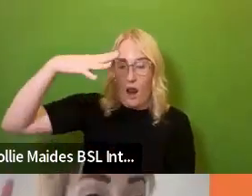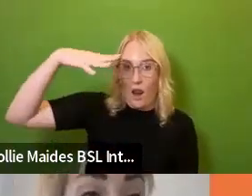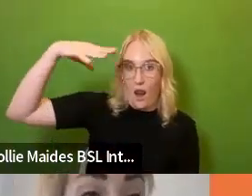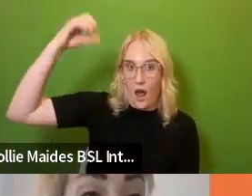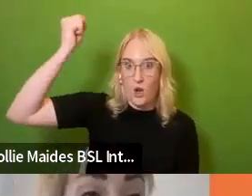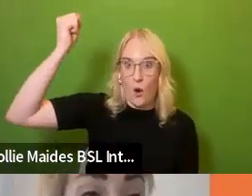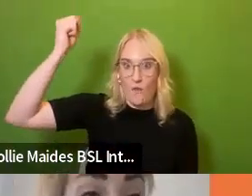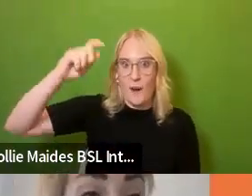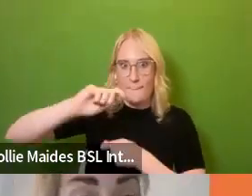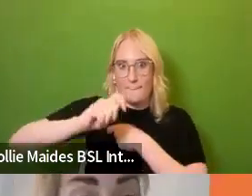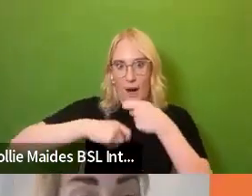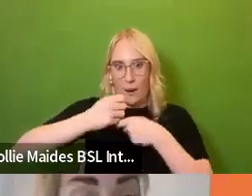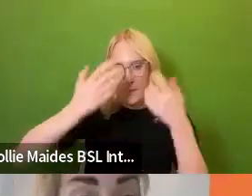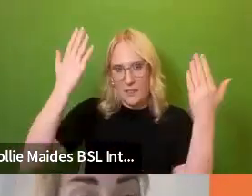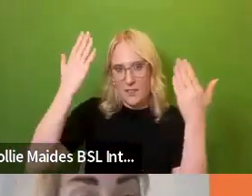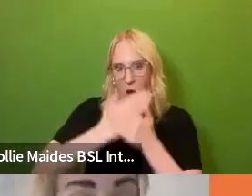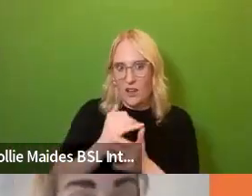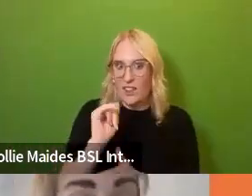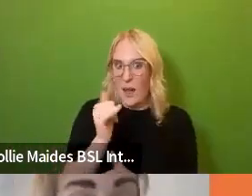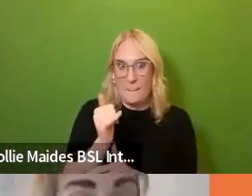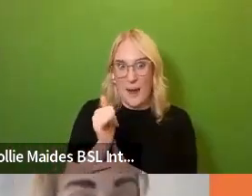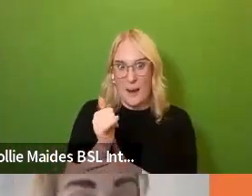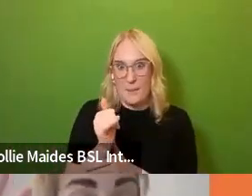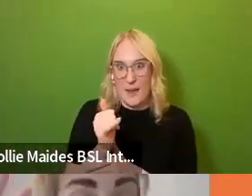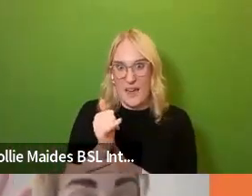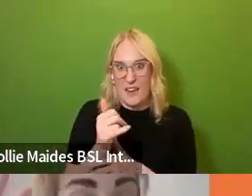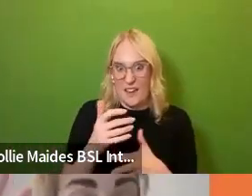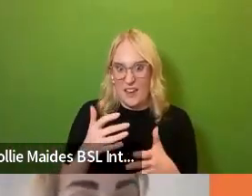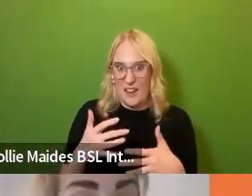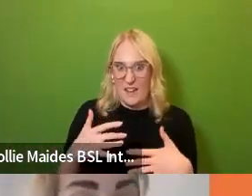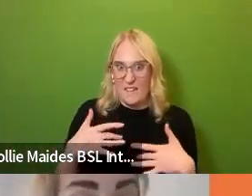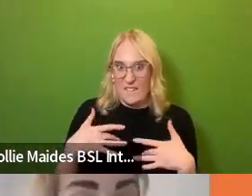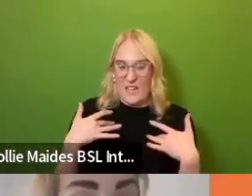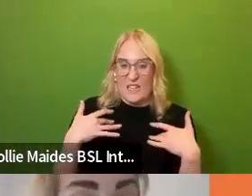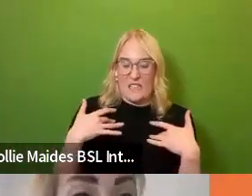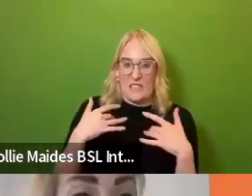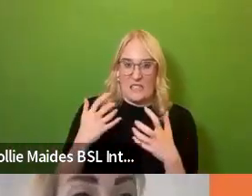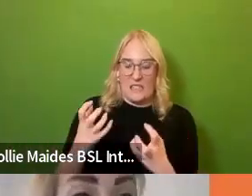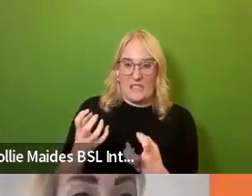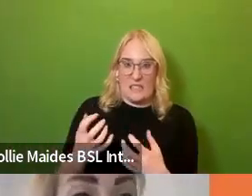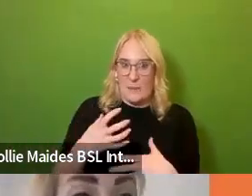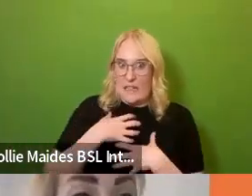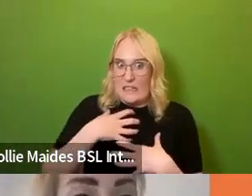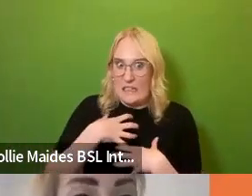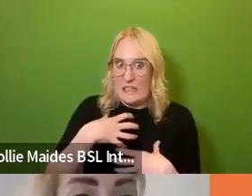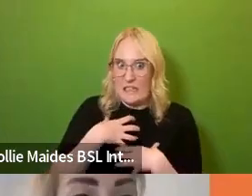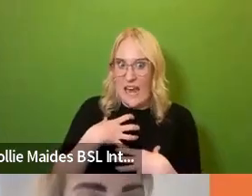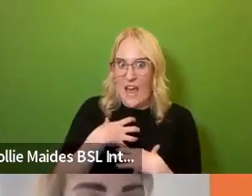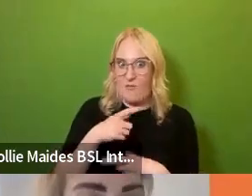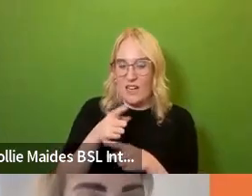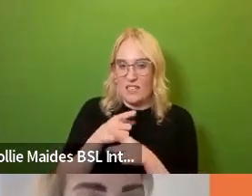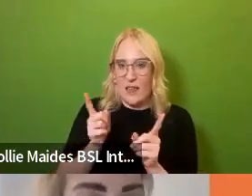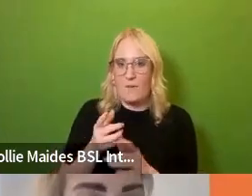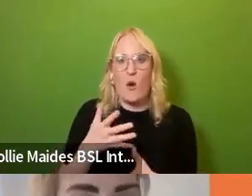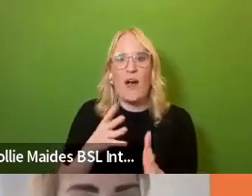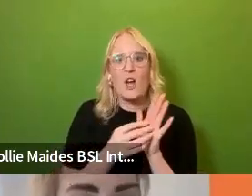goes dark, that actually might feel quite intimidating or look quite intimidating? So, for example, we've got in the window